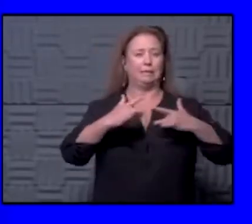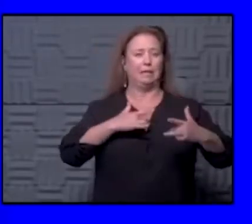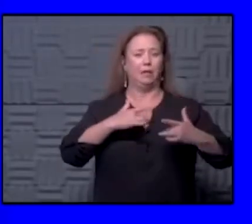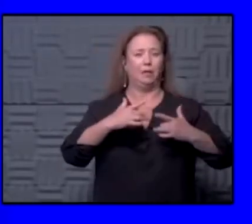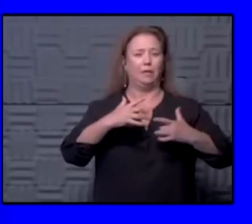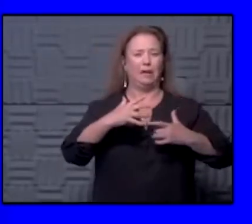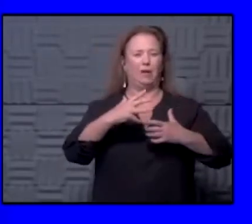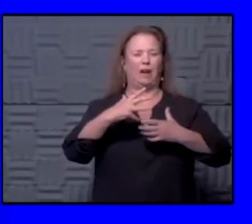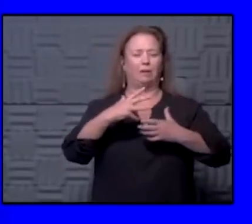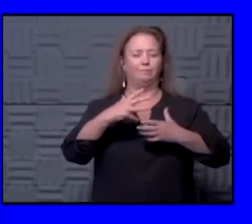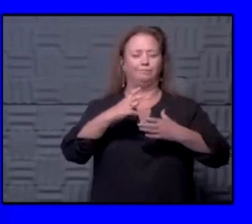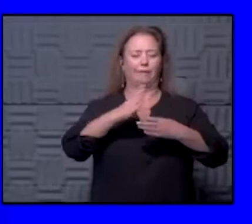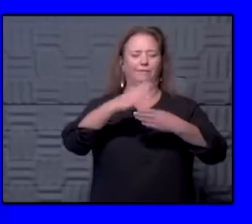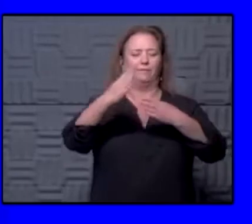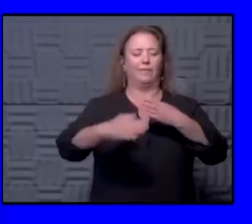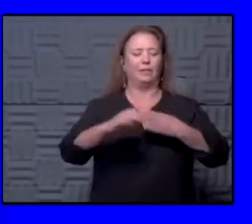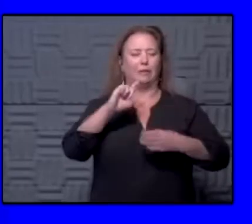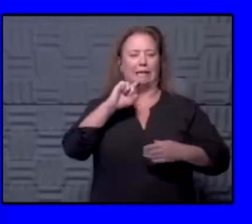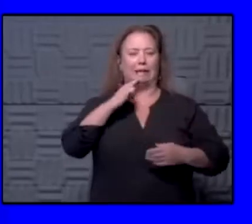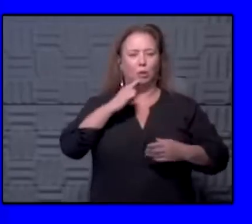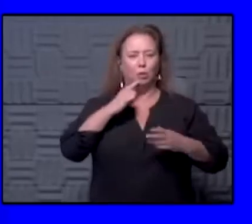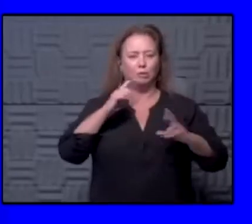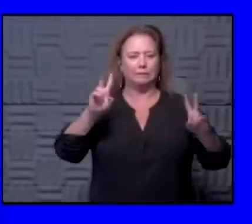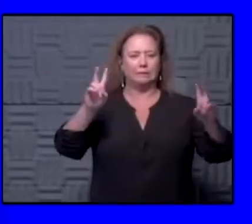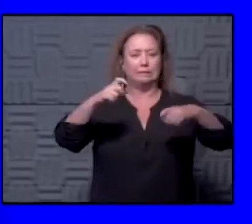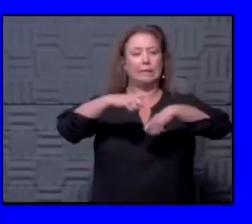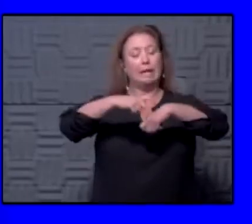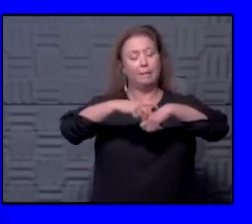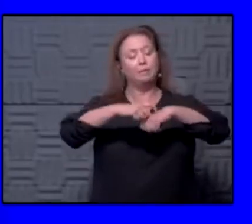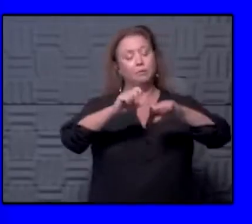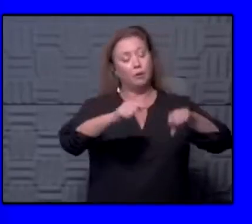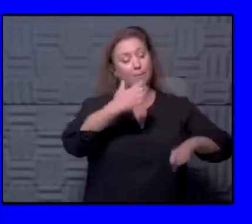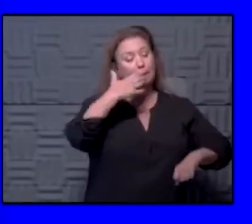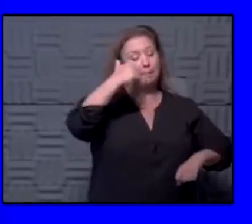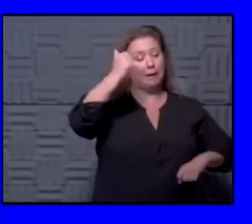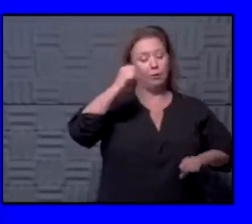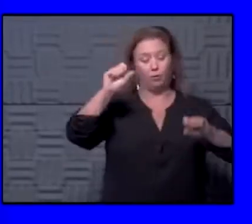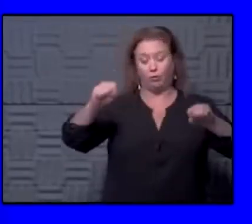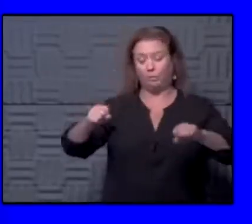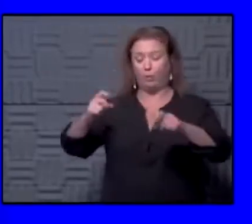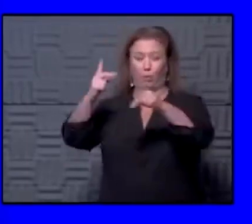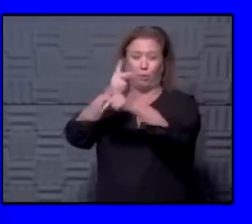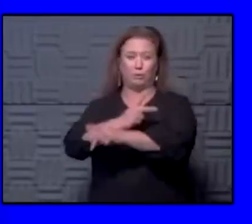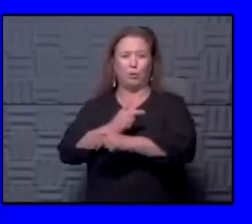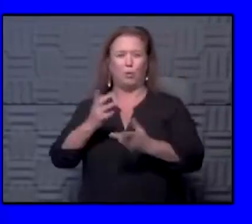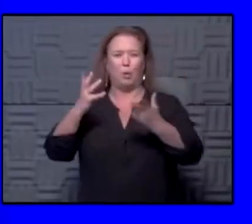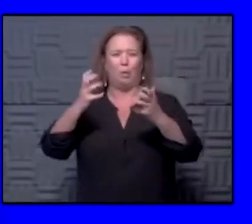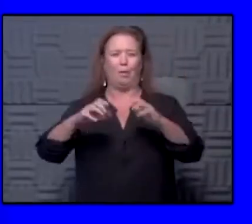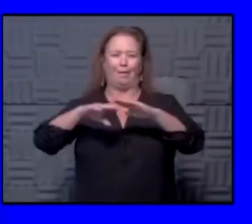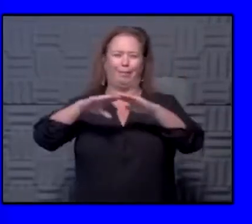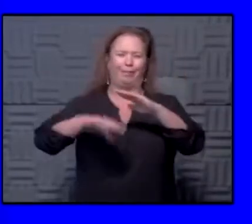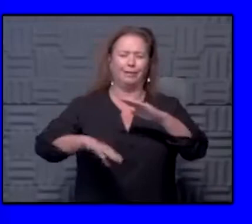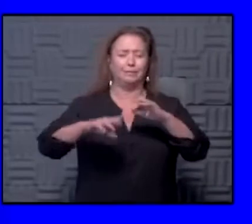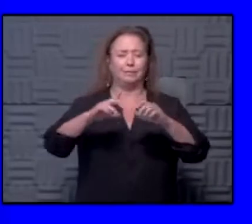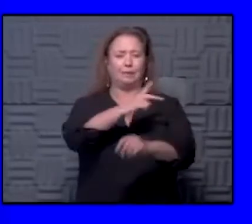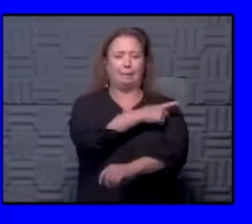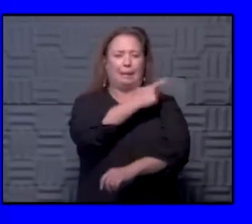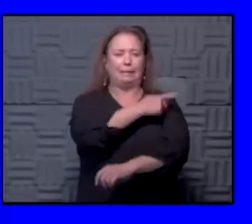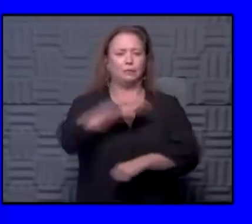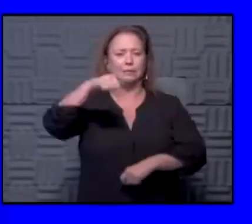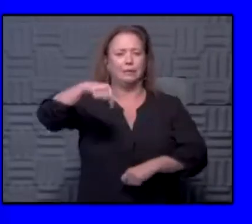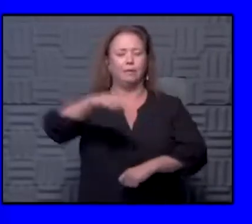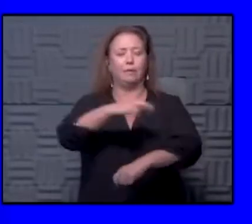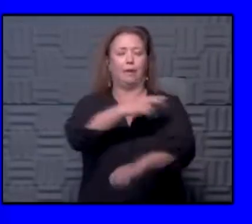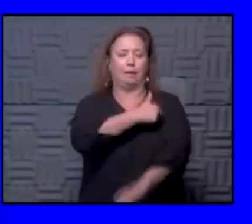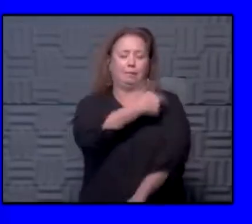out of that acute stage as well. So yeah. Could be better, could be worse. We certainly want as least amount of patients in the hospital as possible,